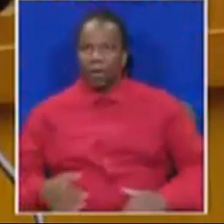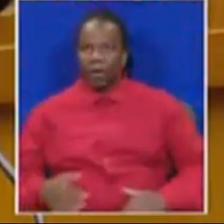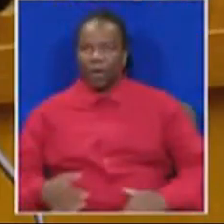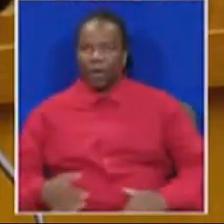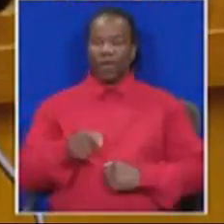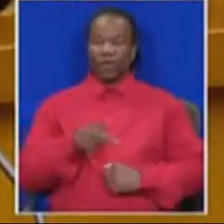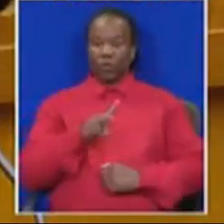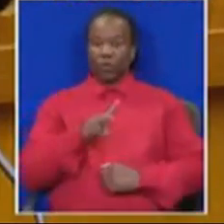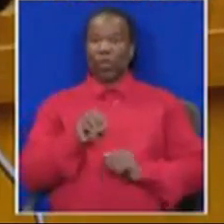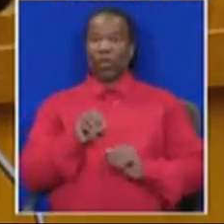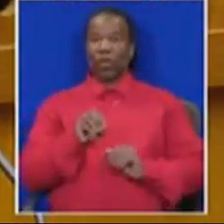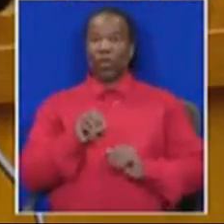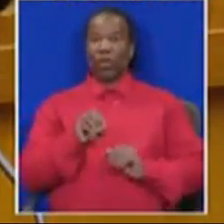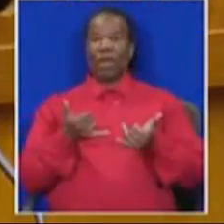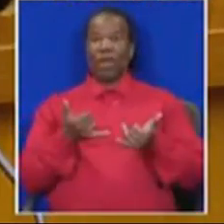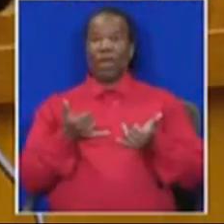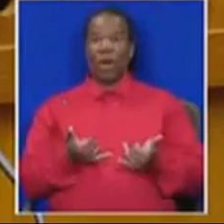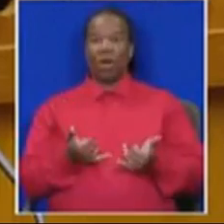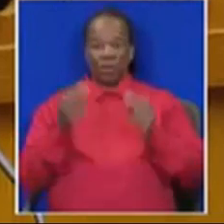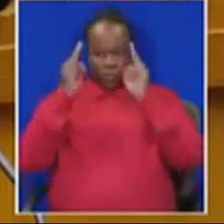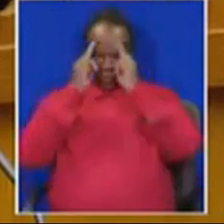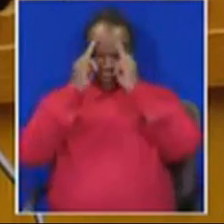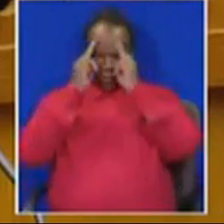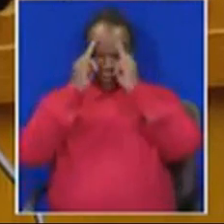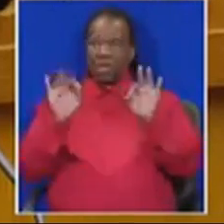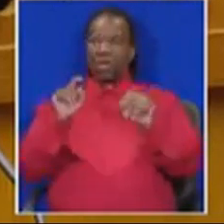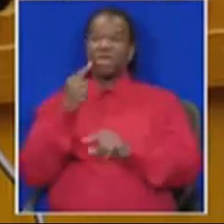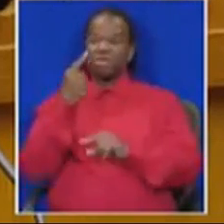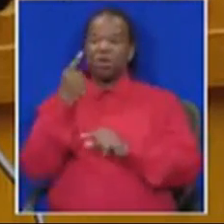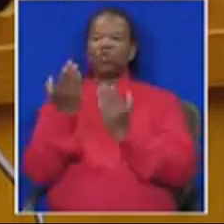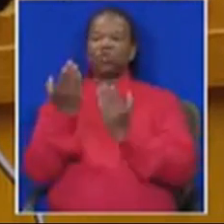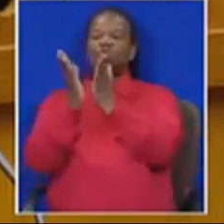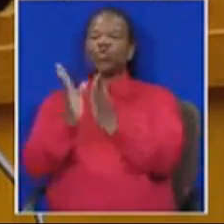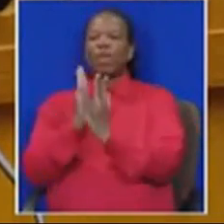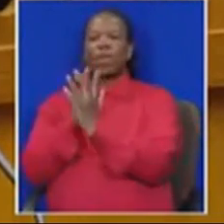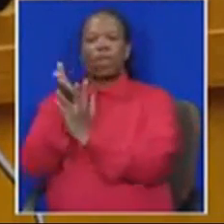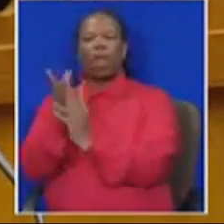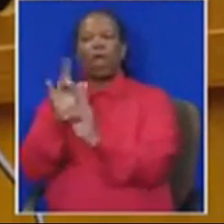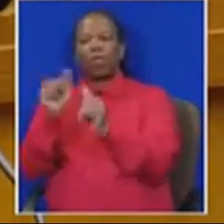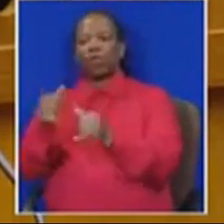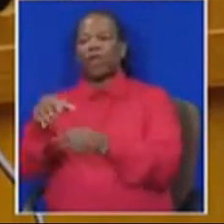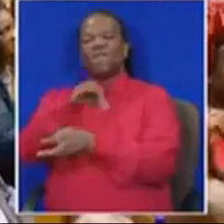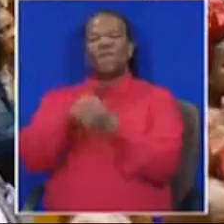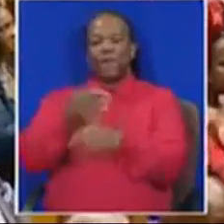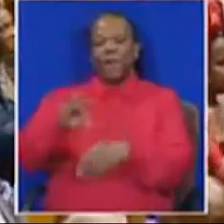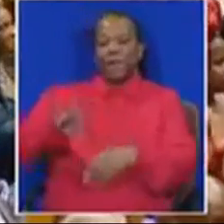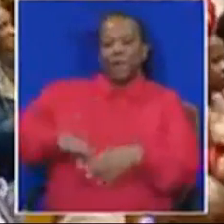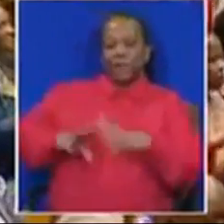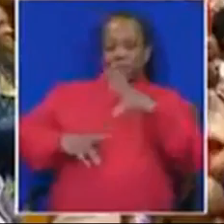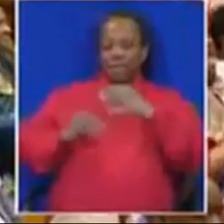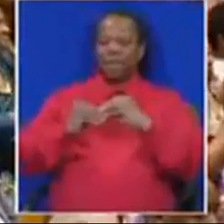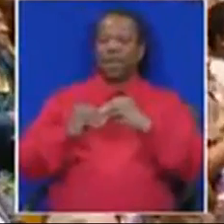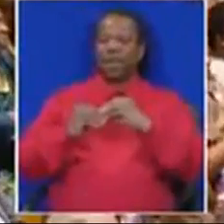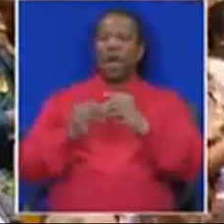training will be available to first-year students from households that have a gross combined